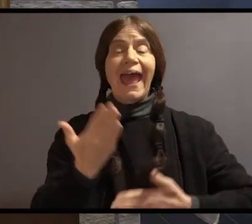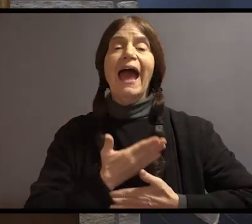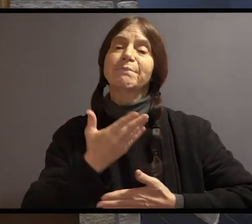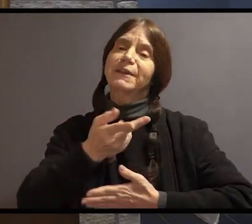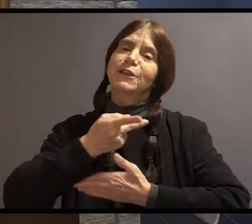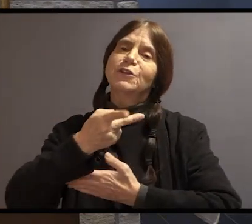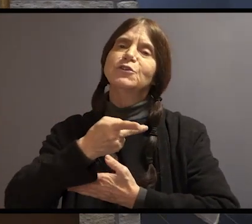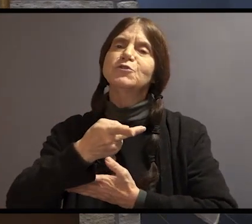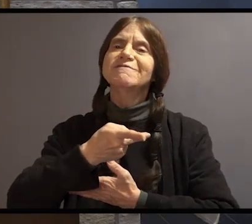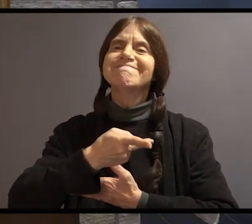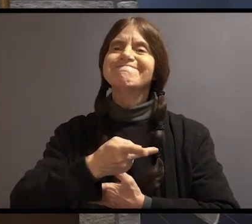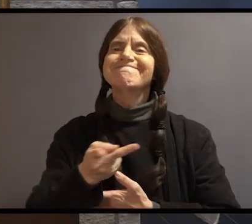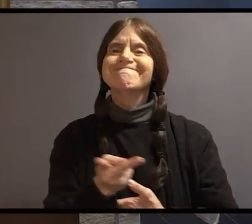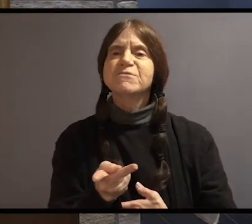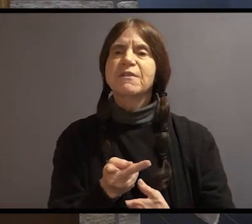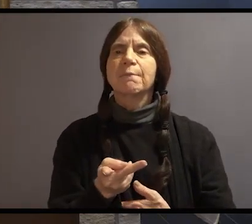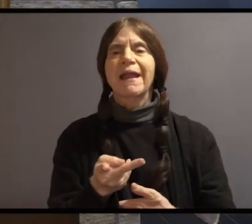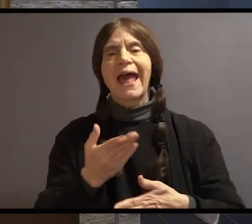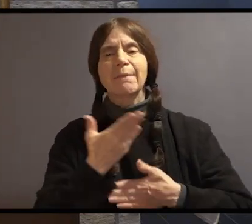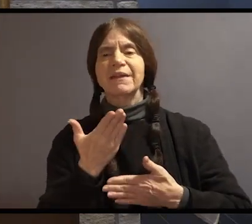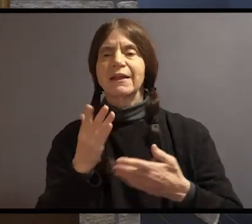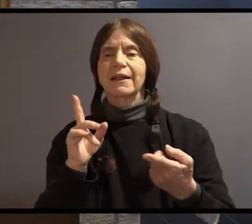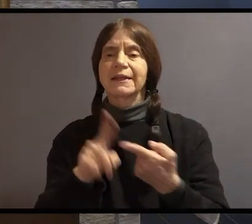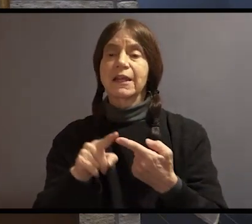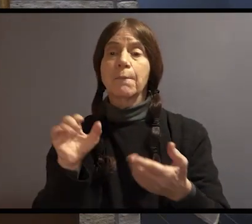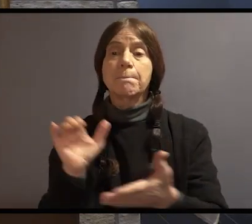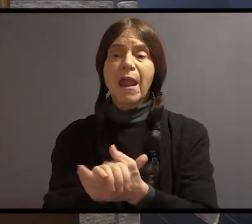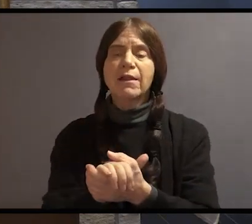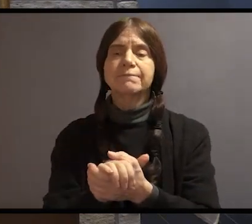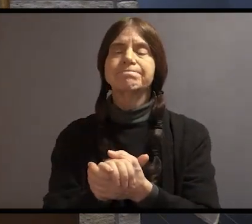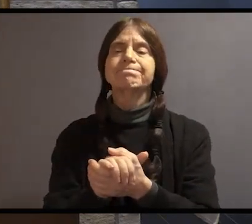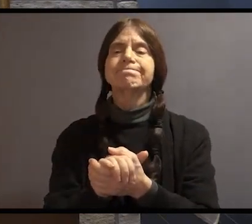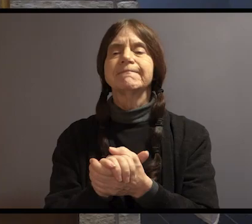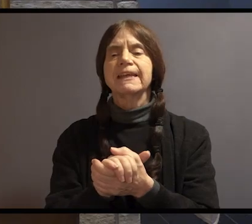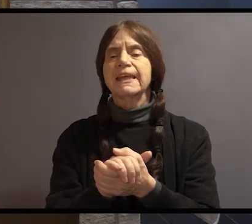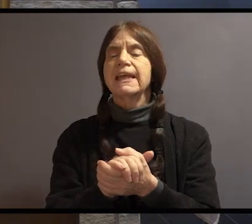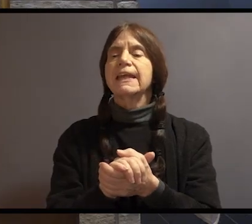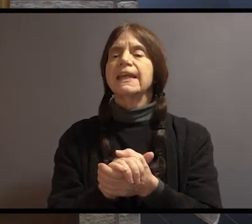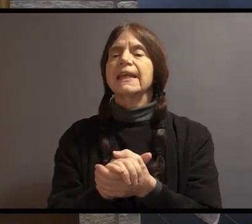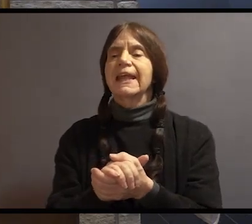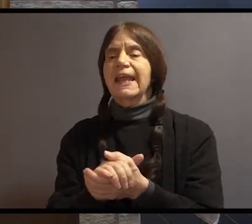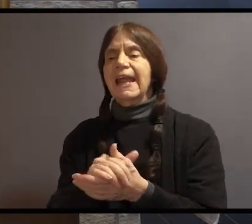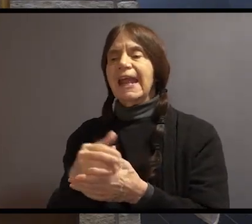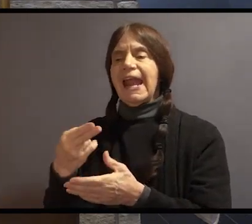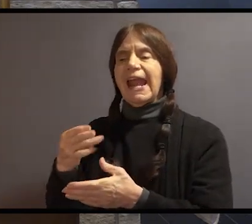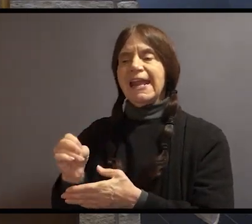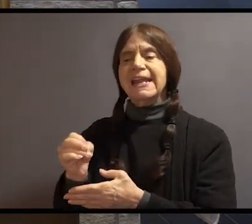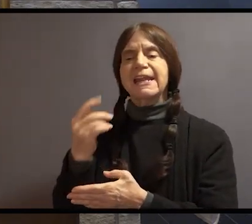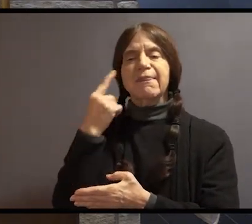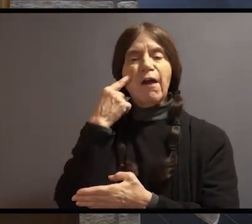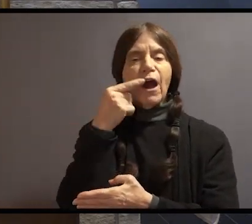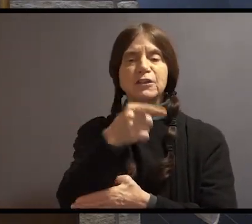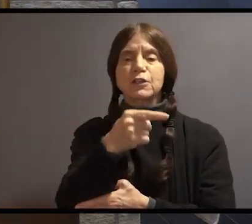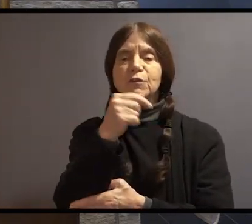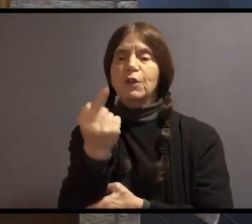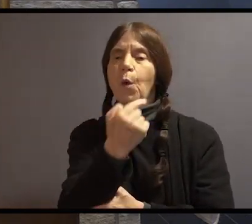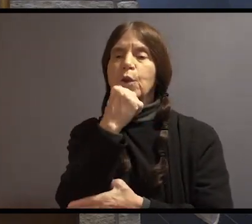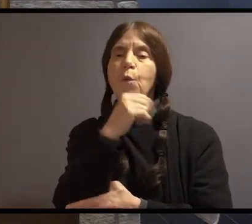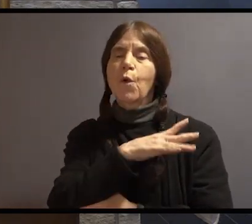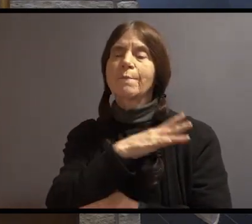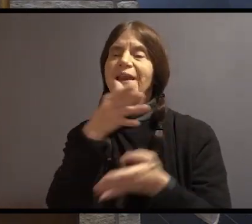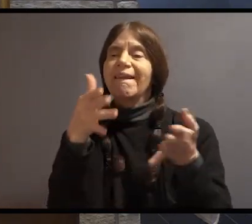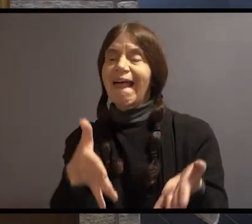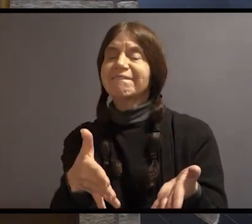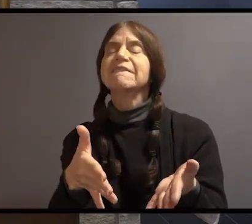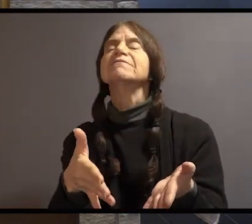were together. And so they got married. As long as he thought she was the only woman alive, he was